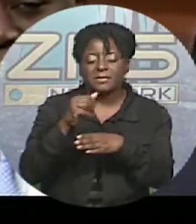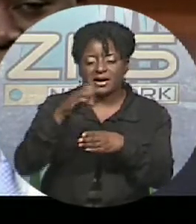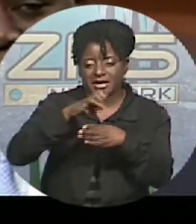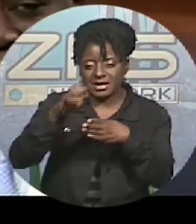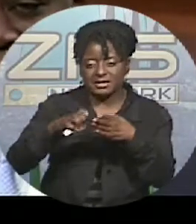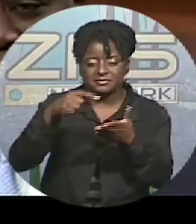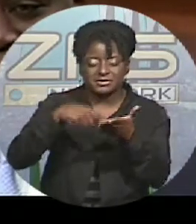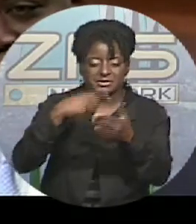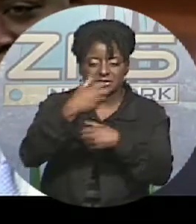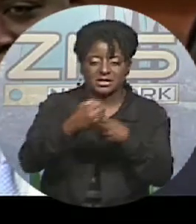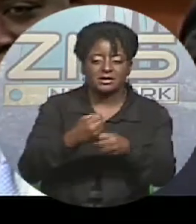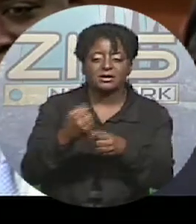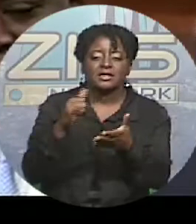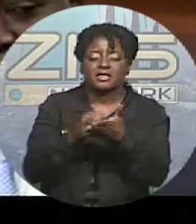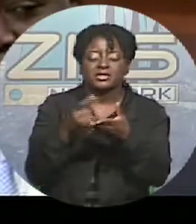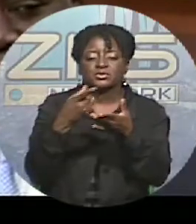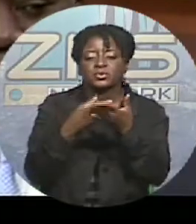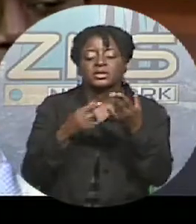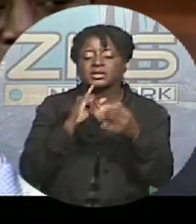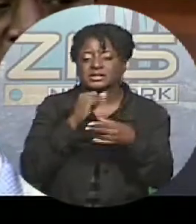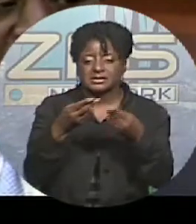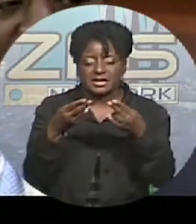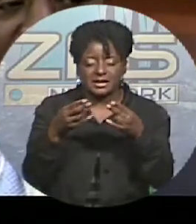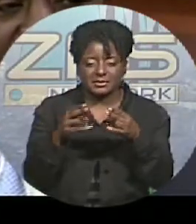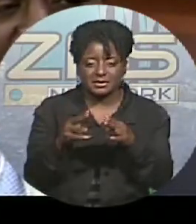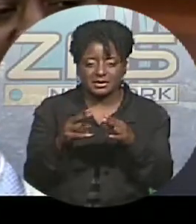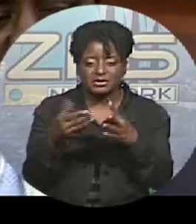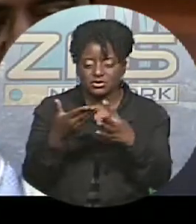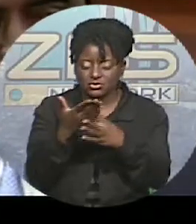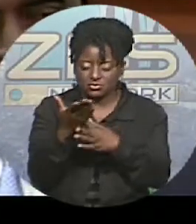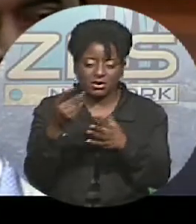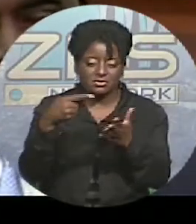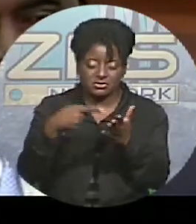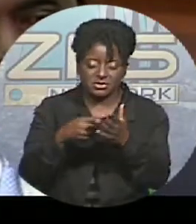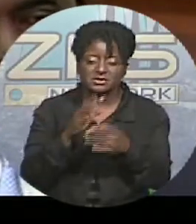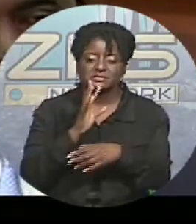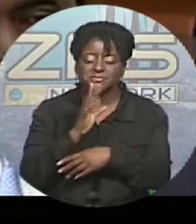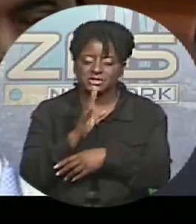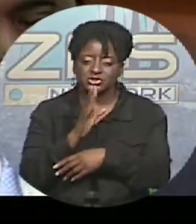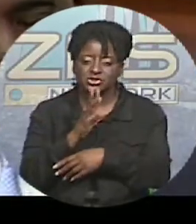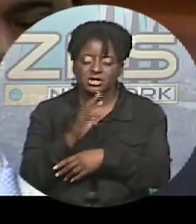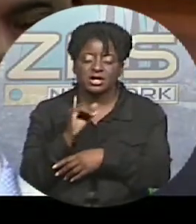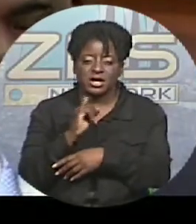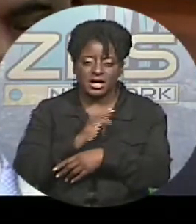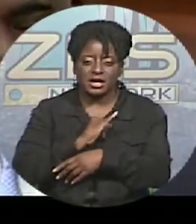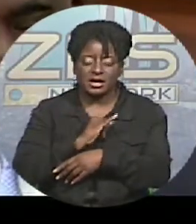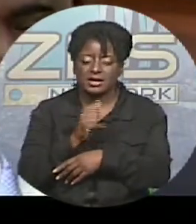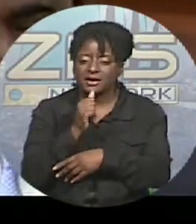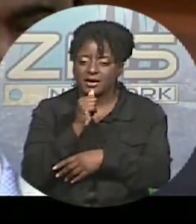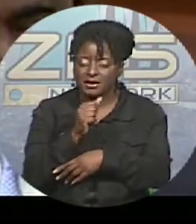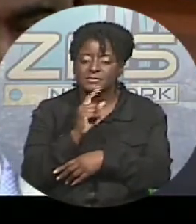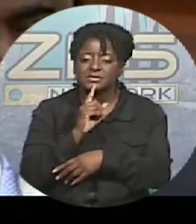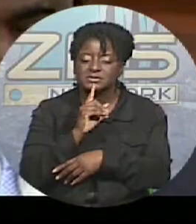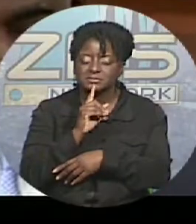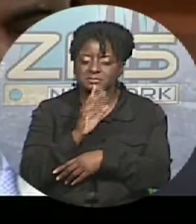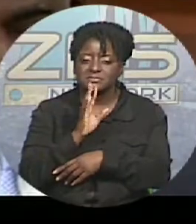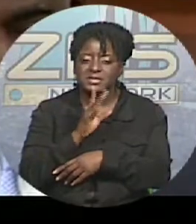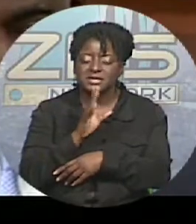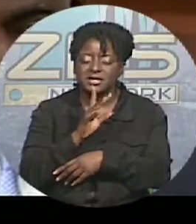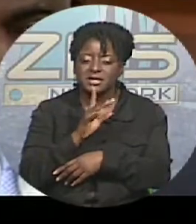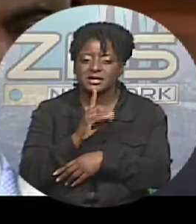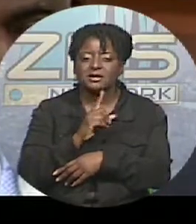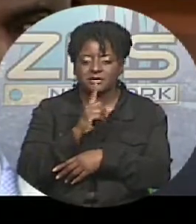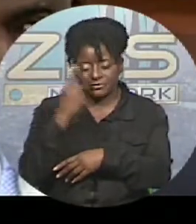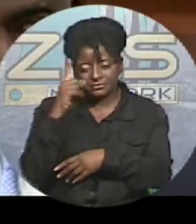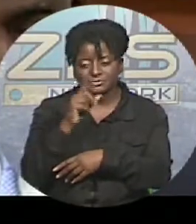That's what's happening, Mr. Speaker. And I'm throughout this speech, Mr. Speaker, I'm speaking definitively